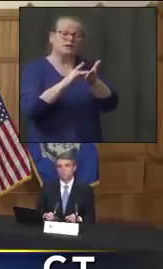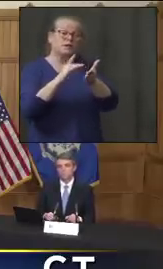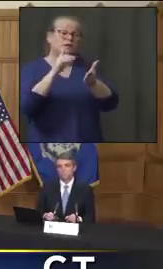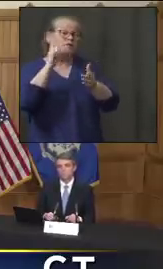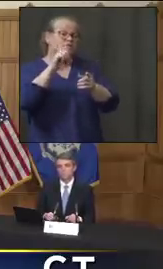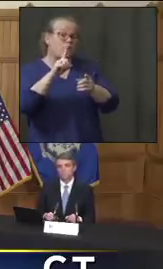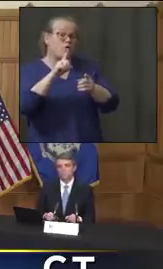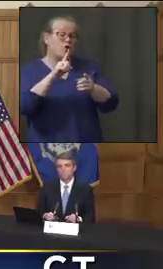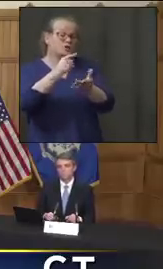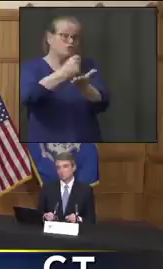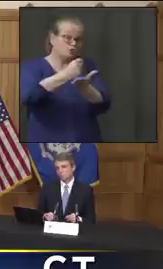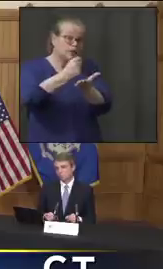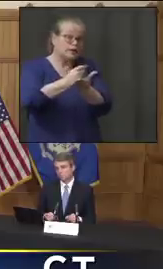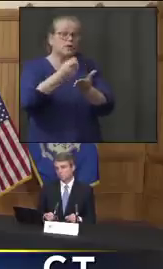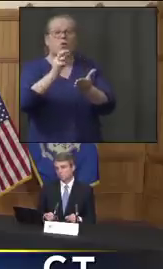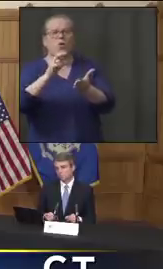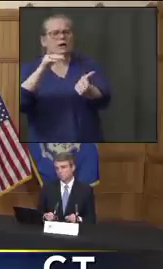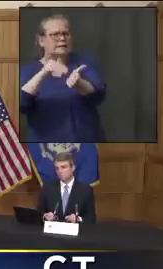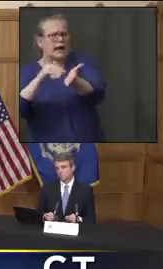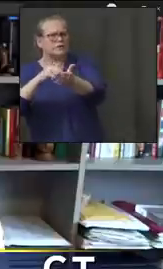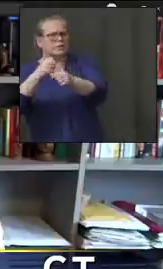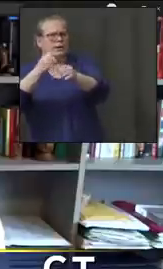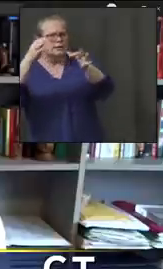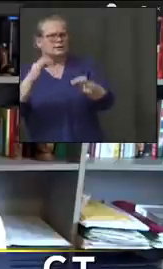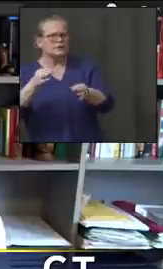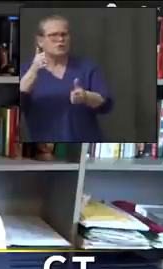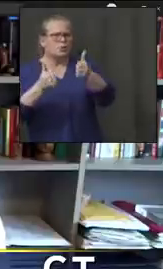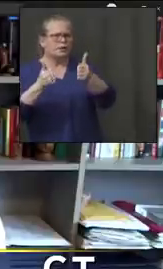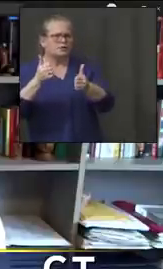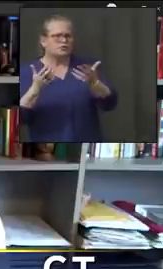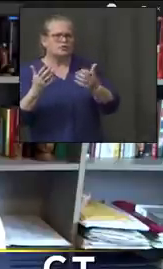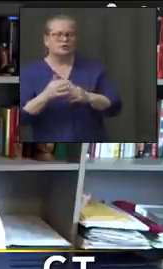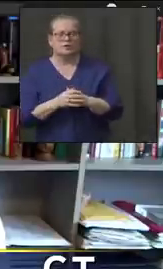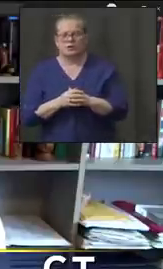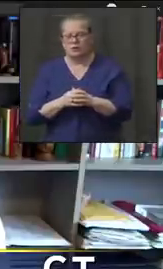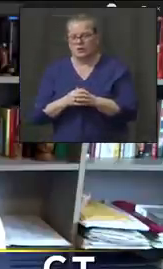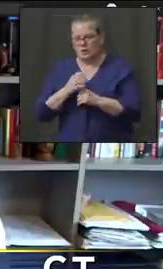Yes, so the hydroxychloroquine, actually there's,